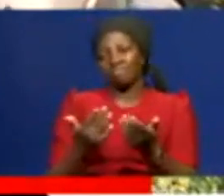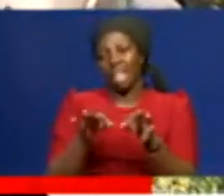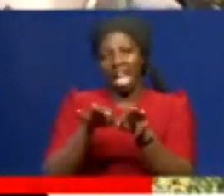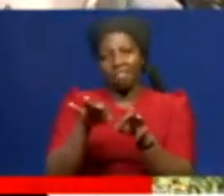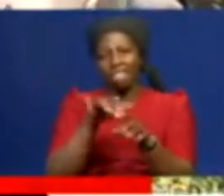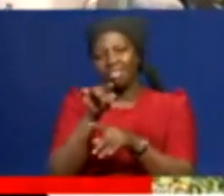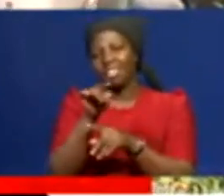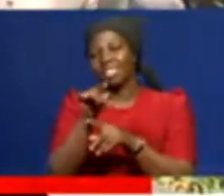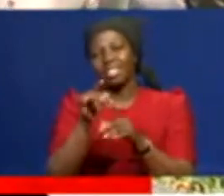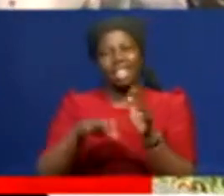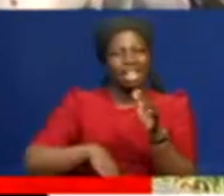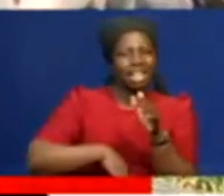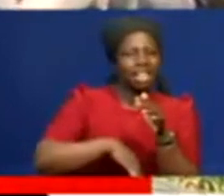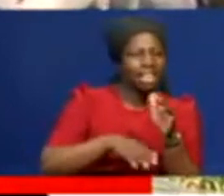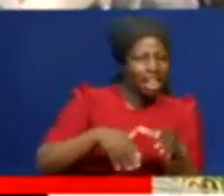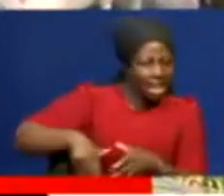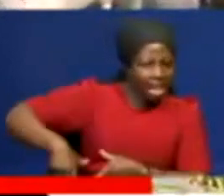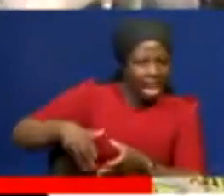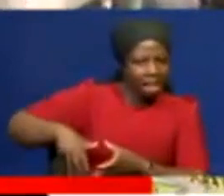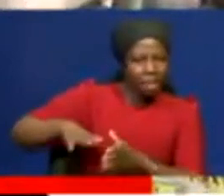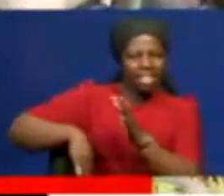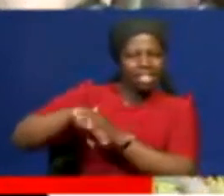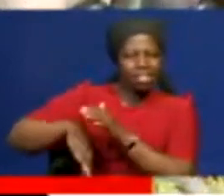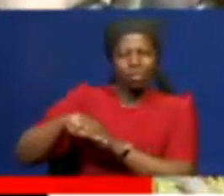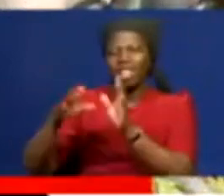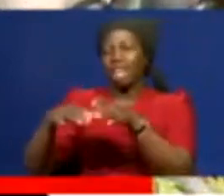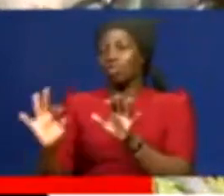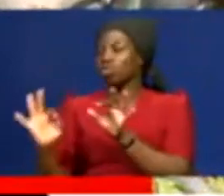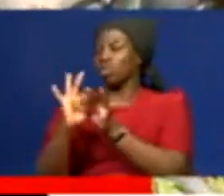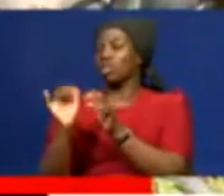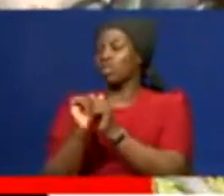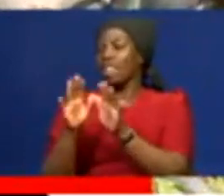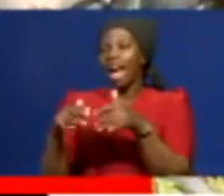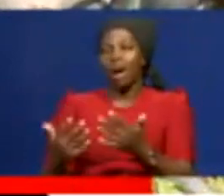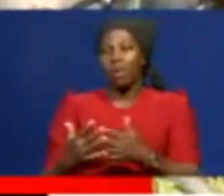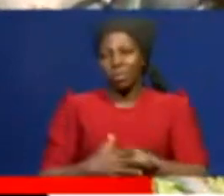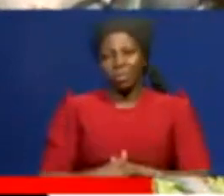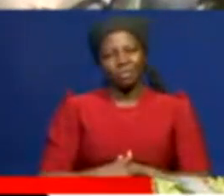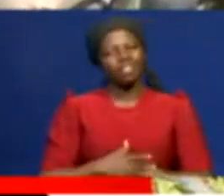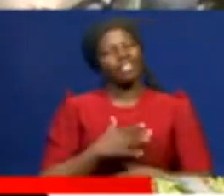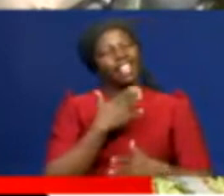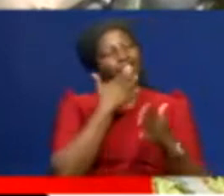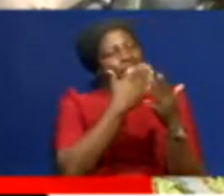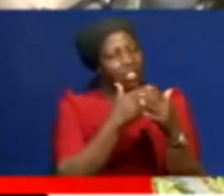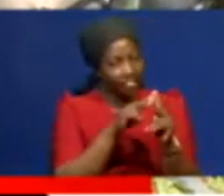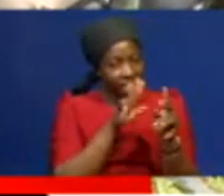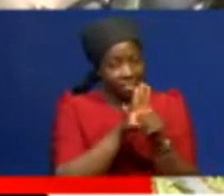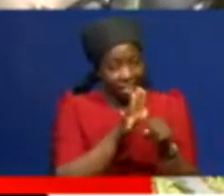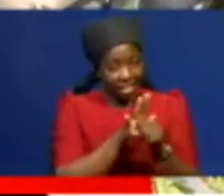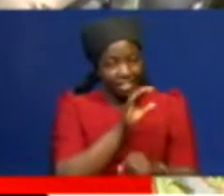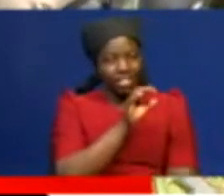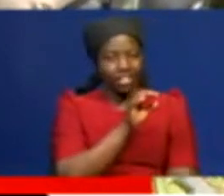is this rugby and football intertwined all together? Thank you very much, Bwana Wycliffe, for this